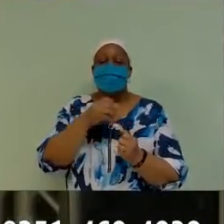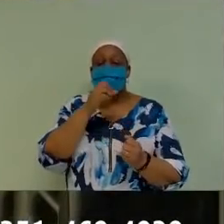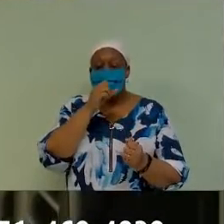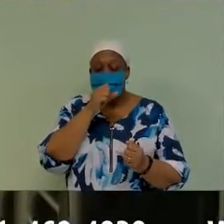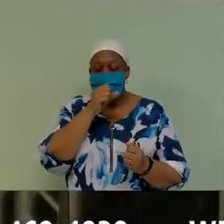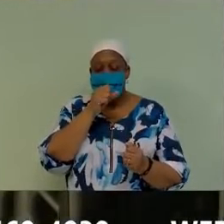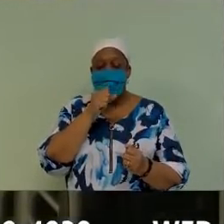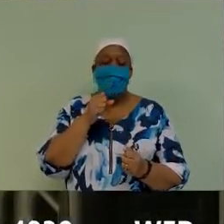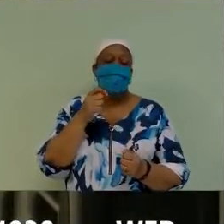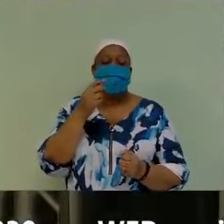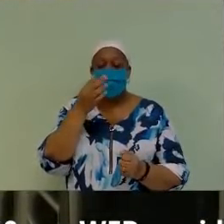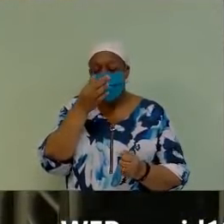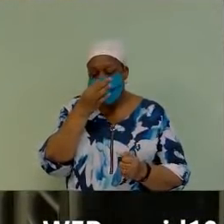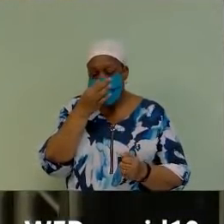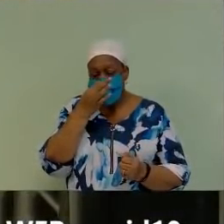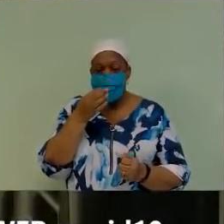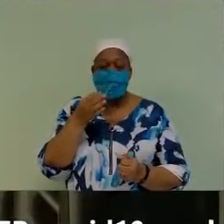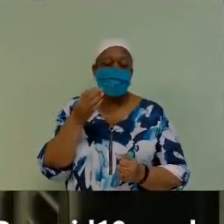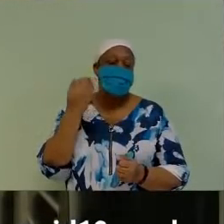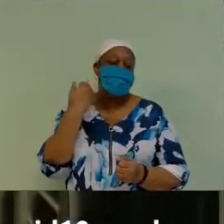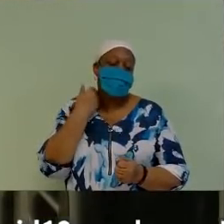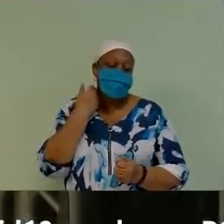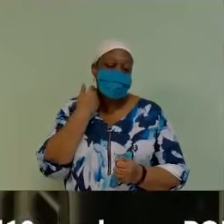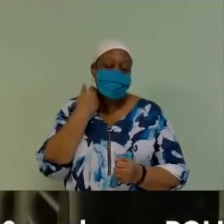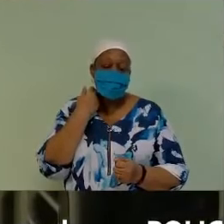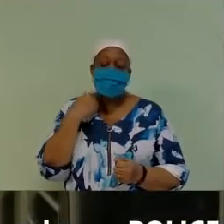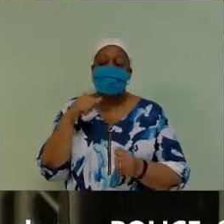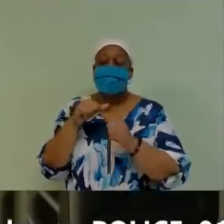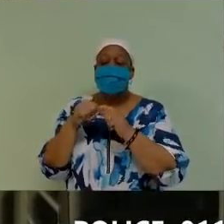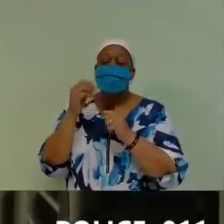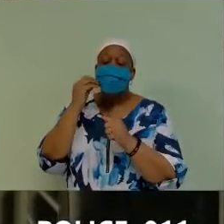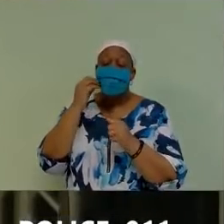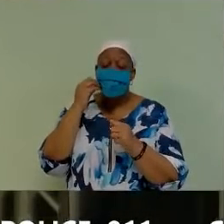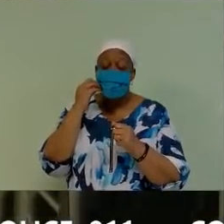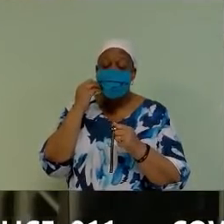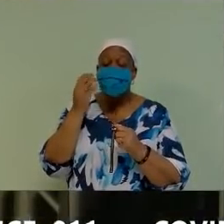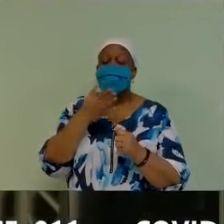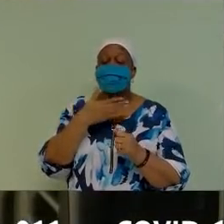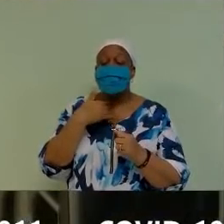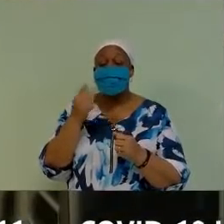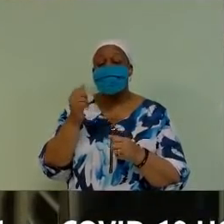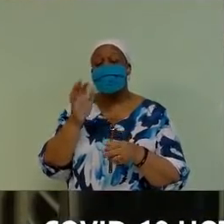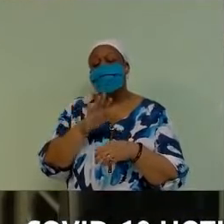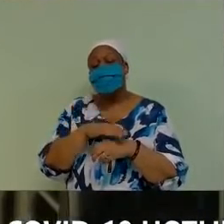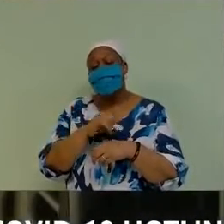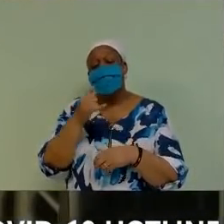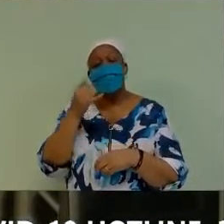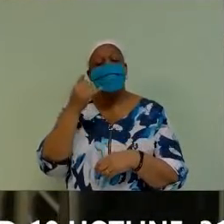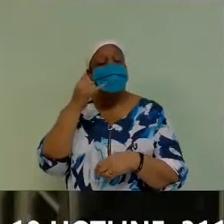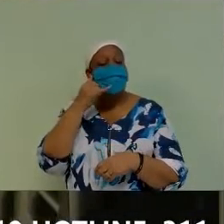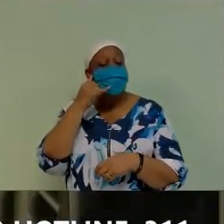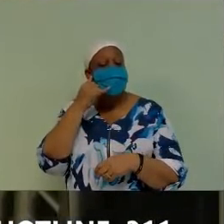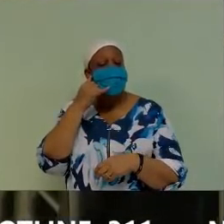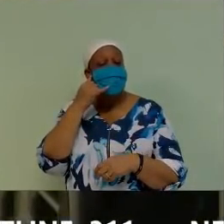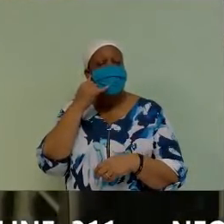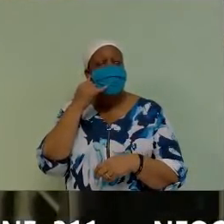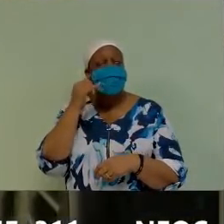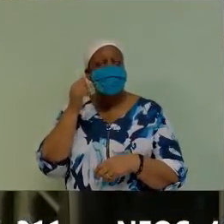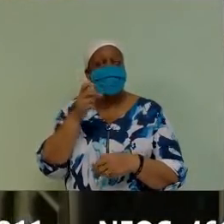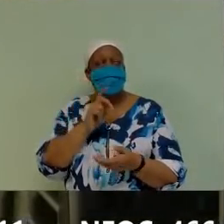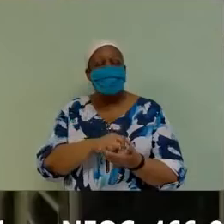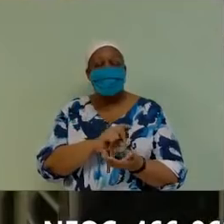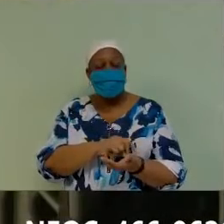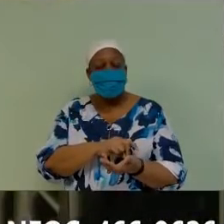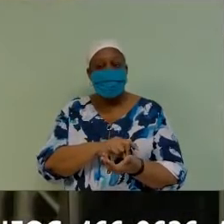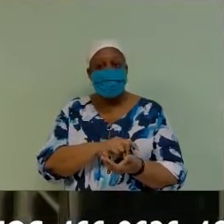and should consult their healthcare provider. People confirmed to have COVID-19 should be isolated